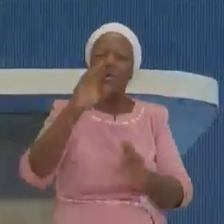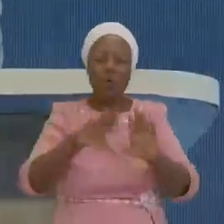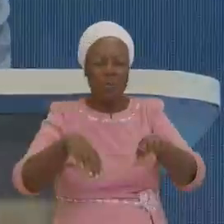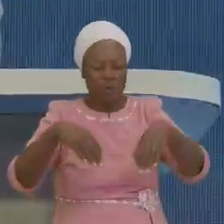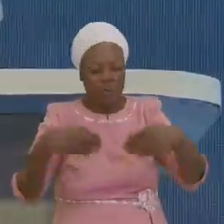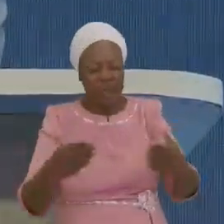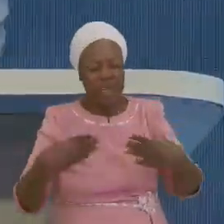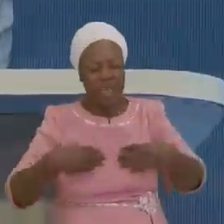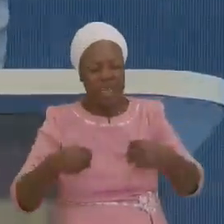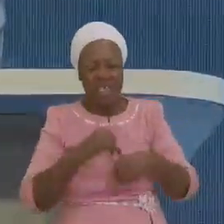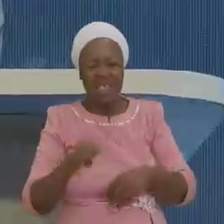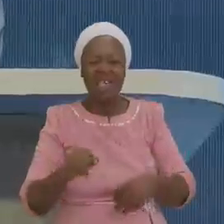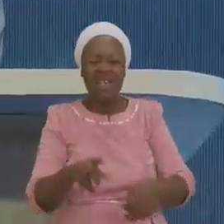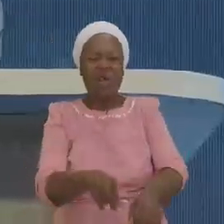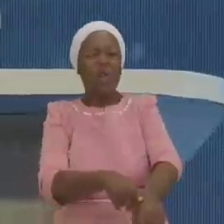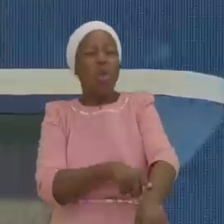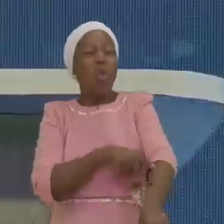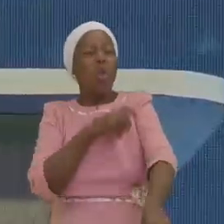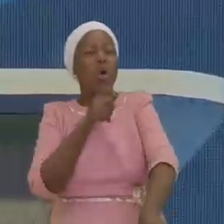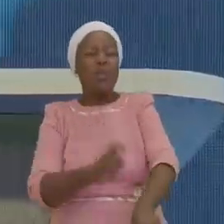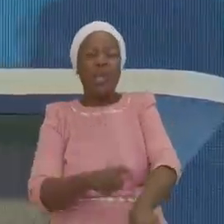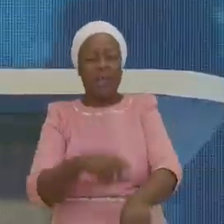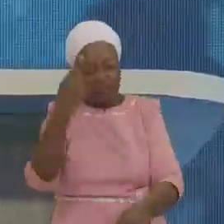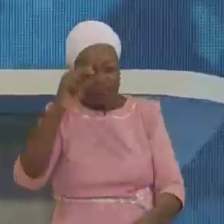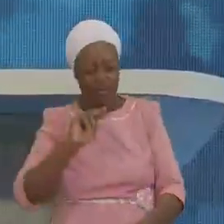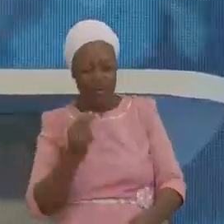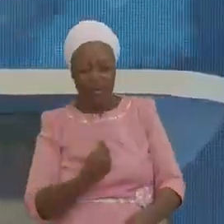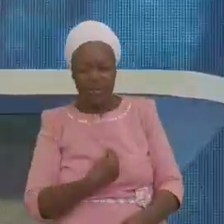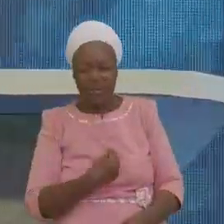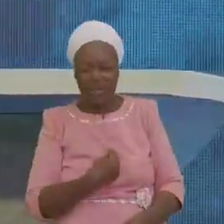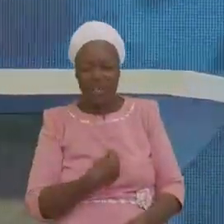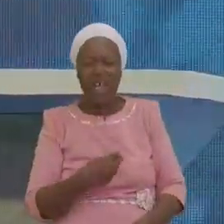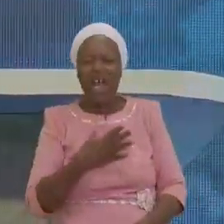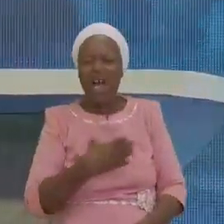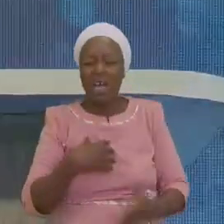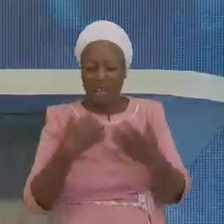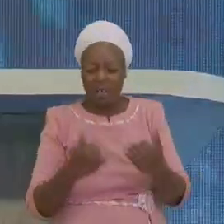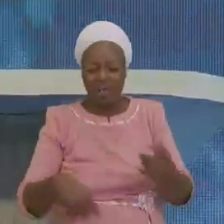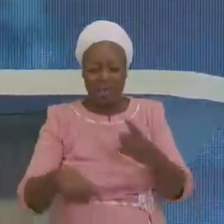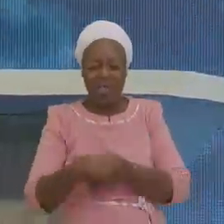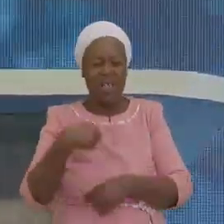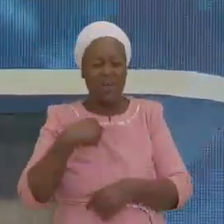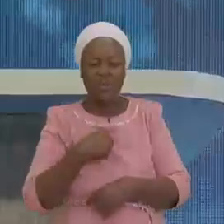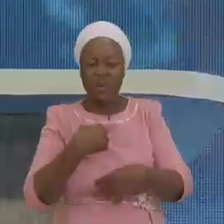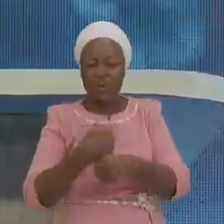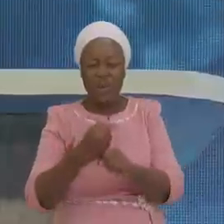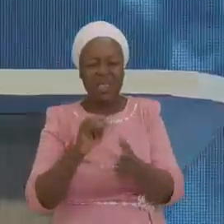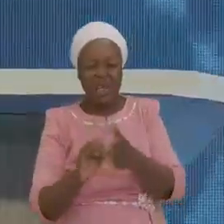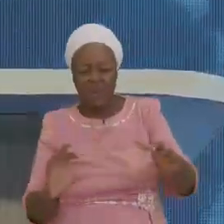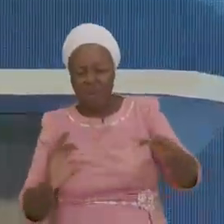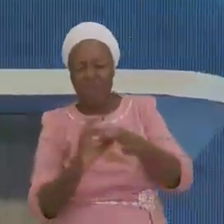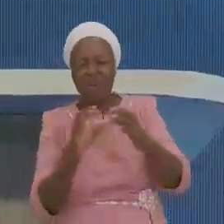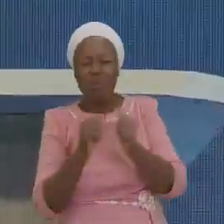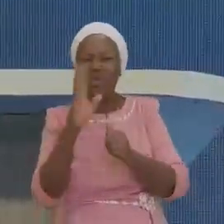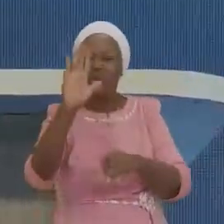healing long time for us. And today we make the connection with your healing